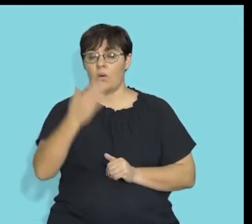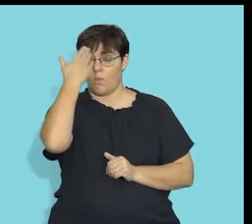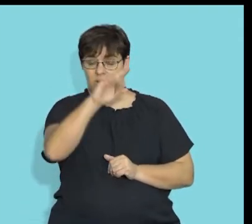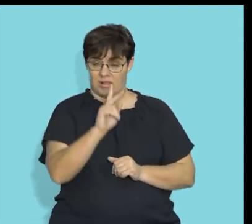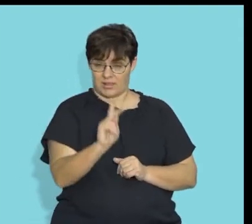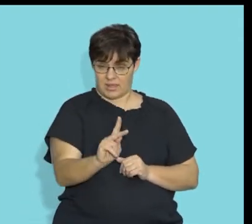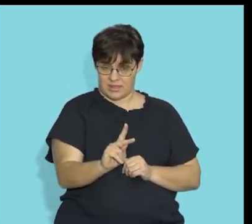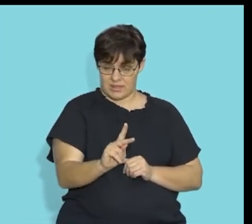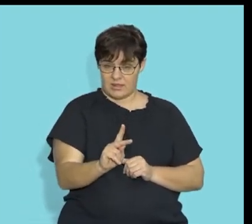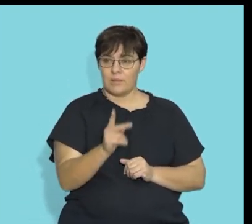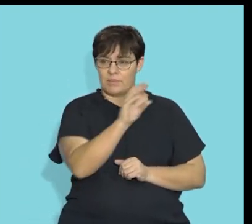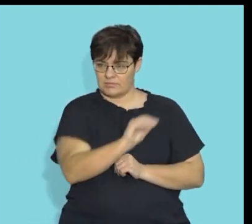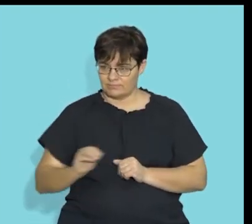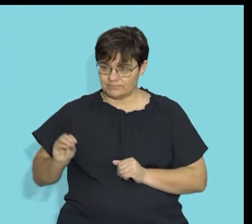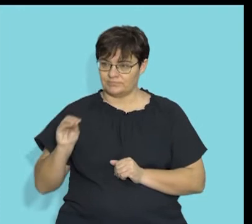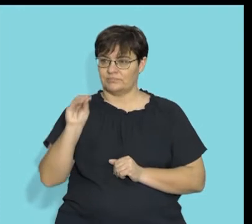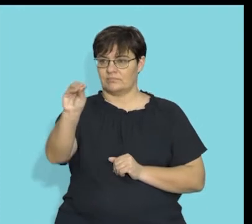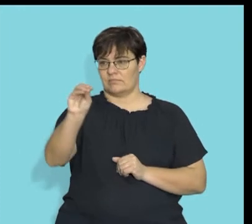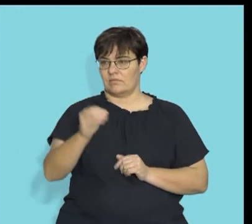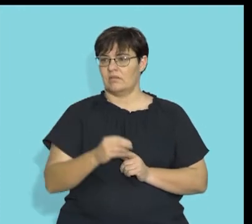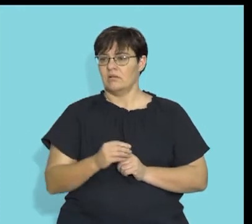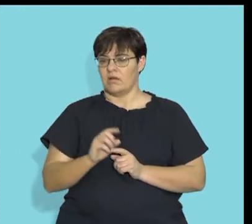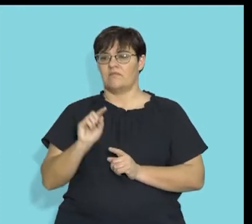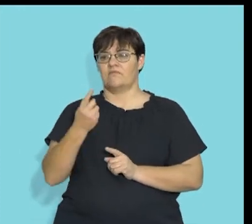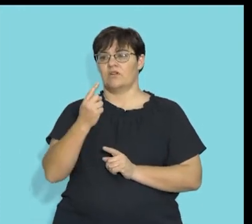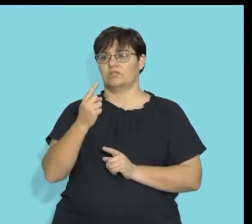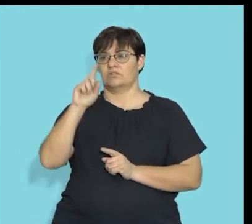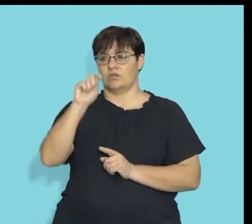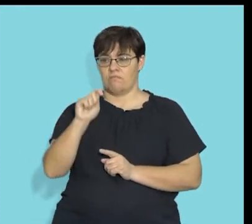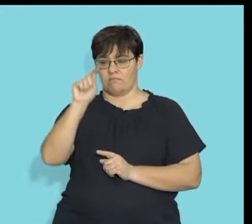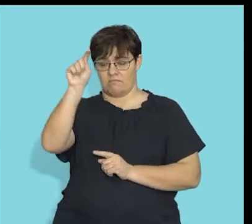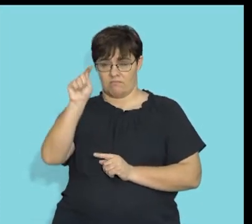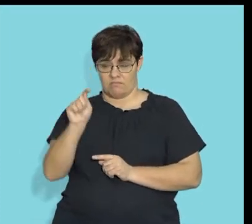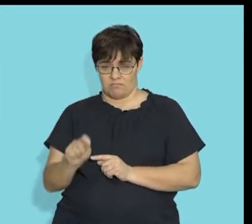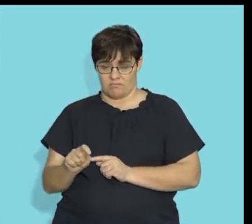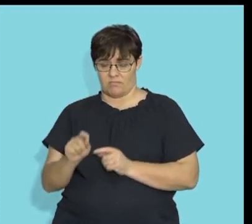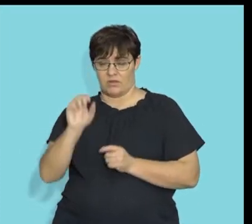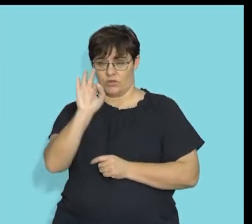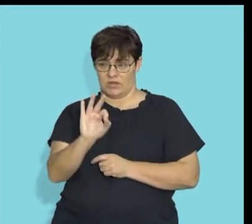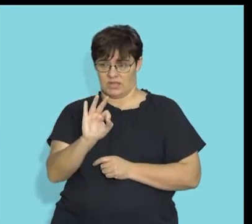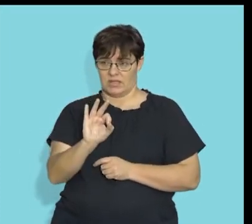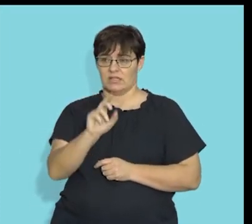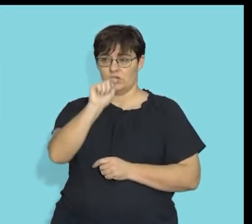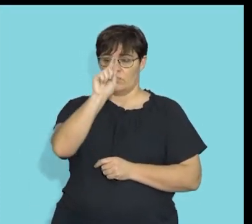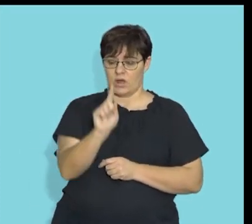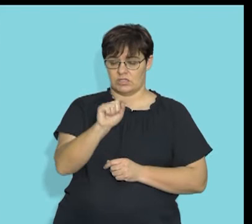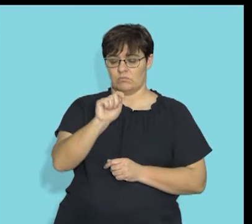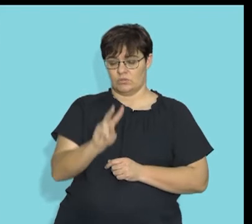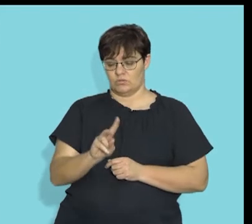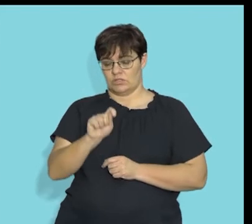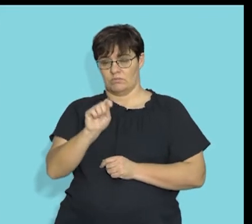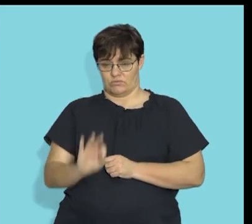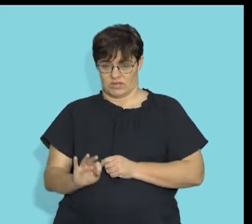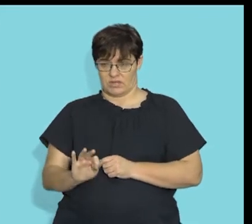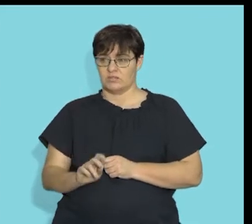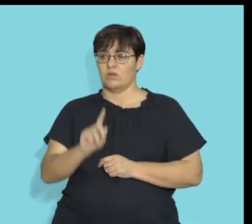So now that I know what k is, I can substitute that in to my first terms, my first 3 terms, to actually find the values of